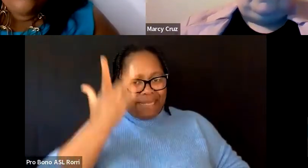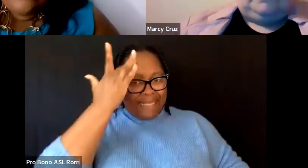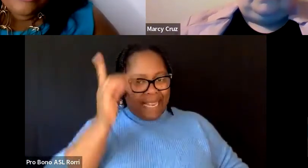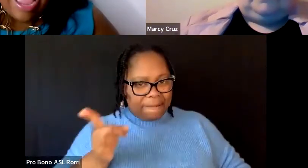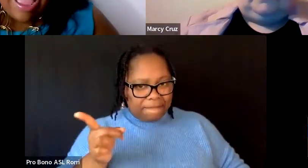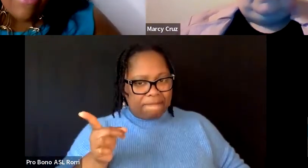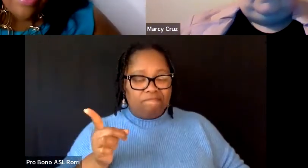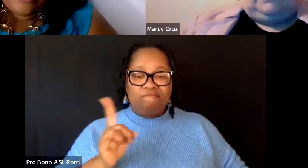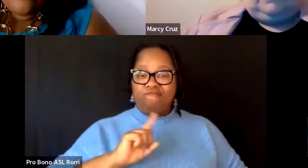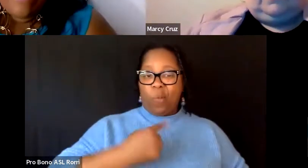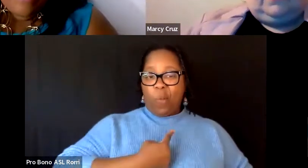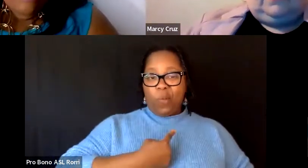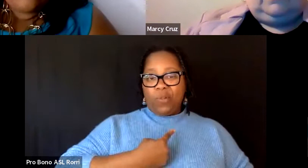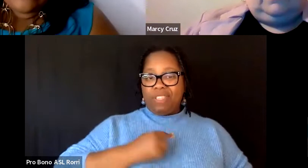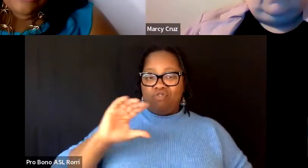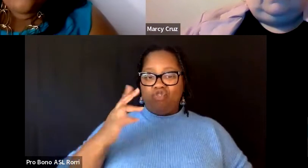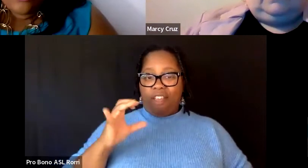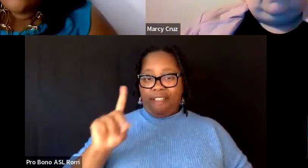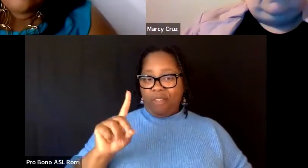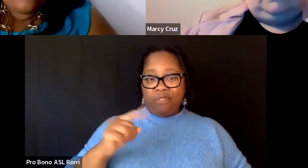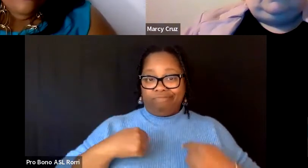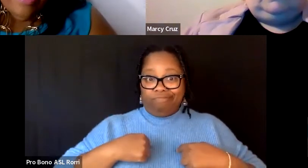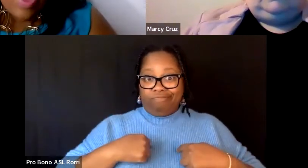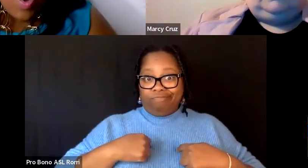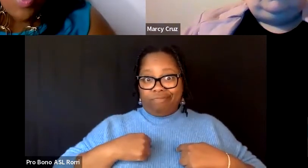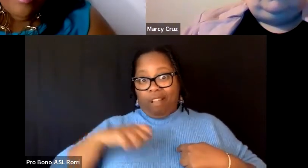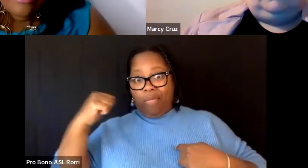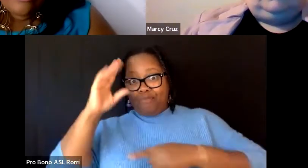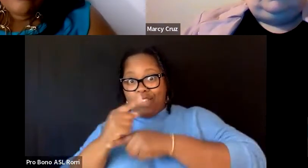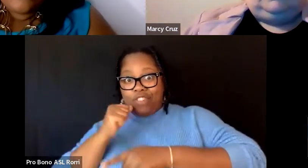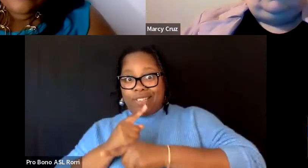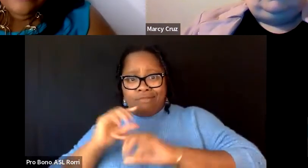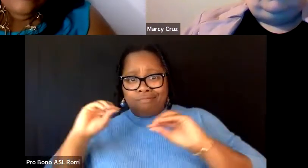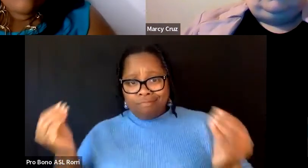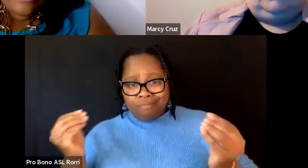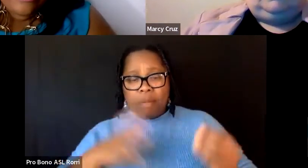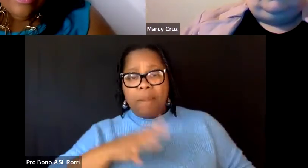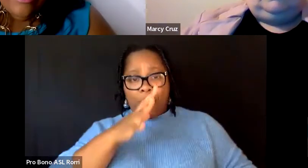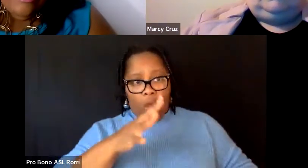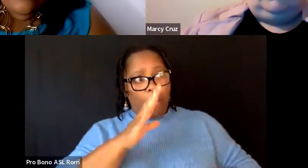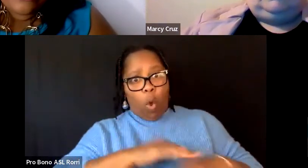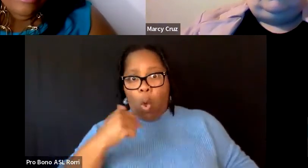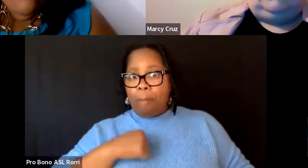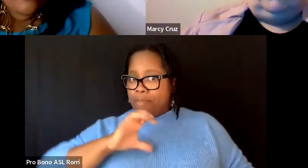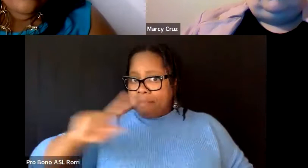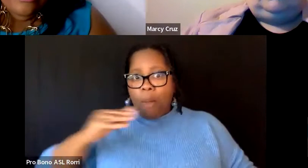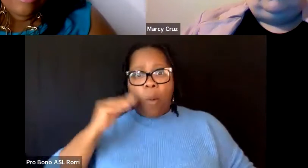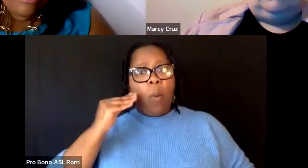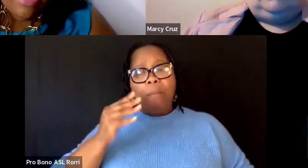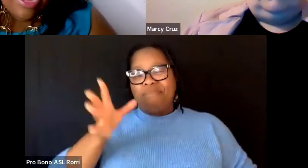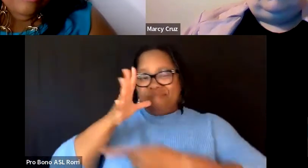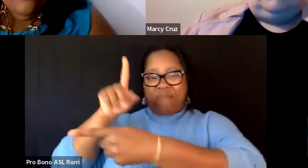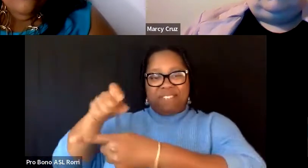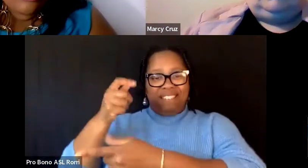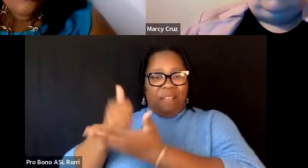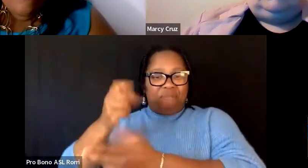an only child. And my mom was like, you need to come back home because I need help taking care of him. Because at that point, I think he had been